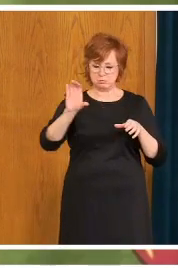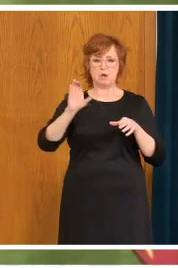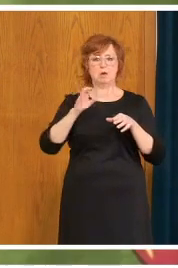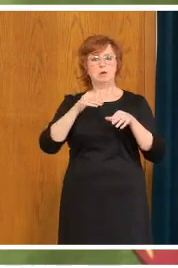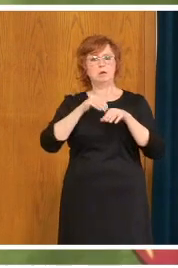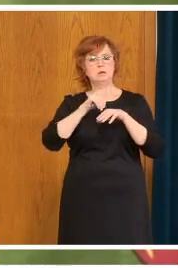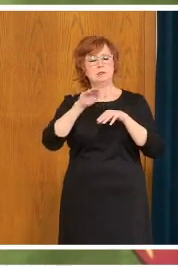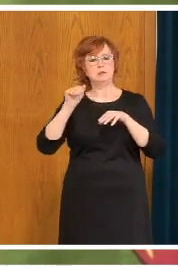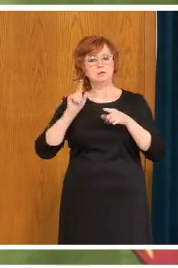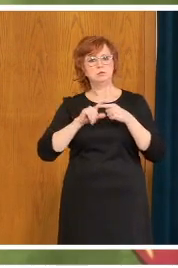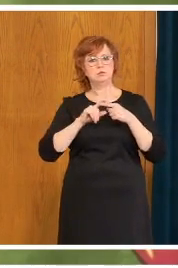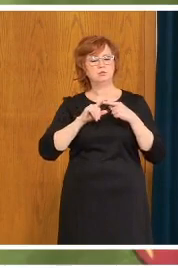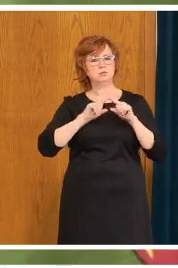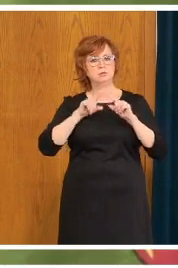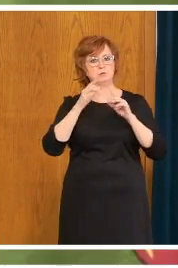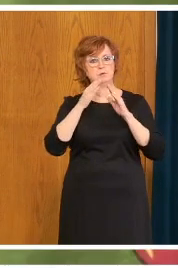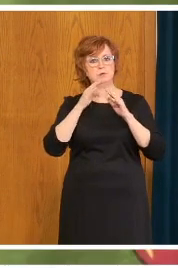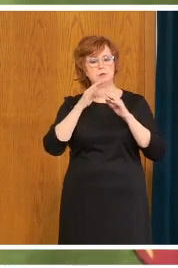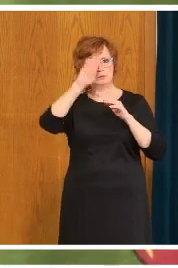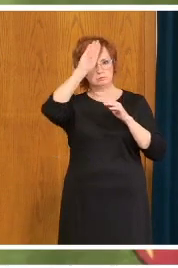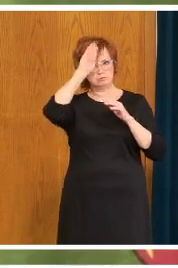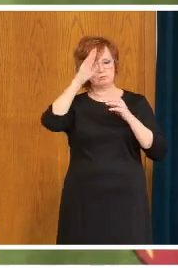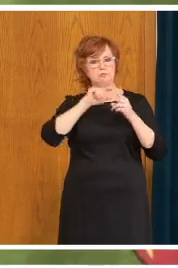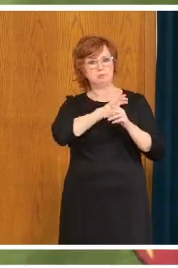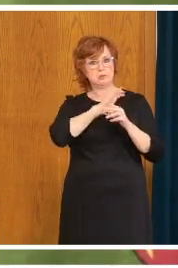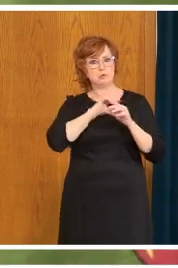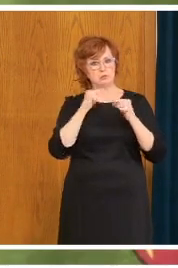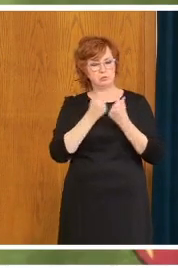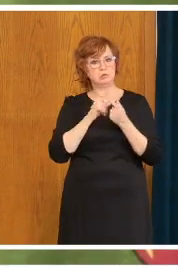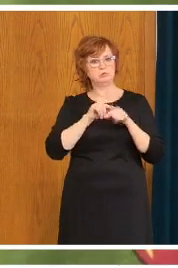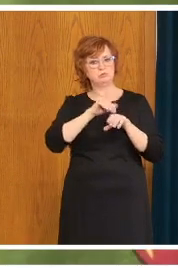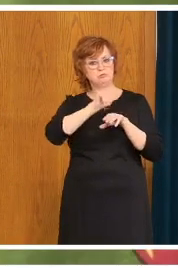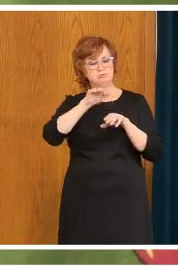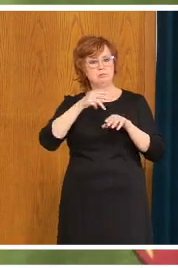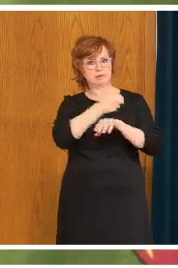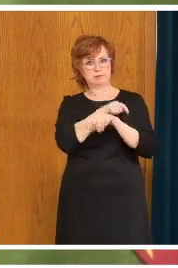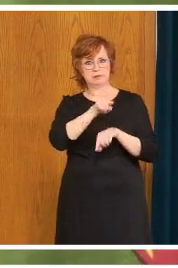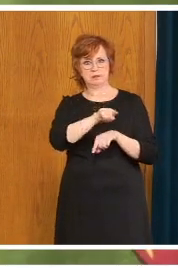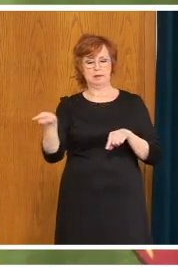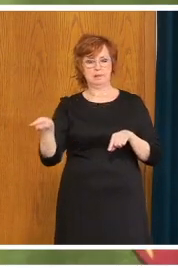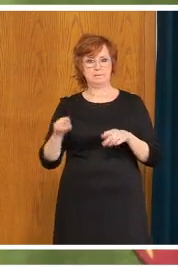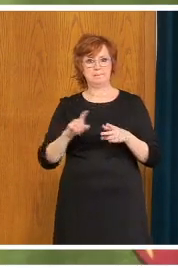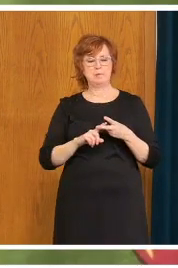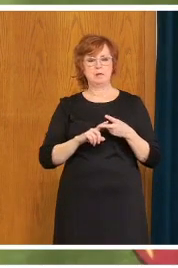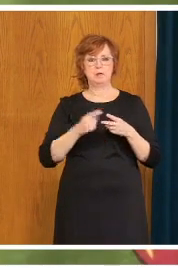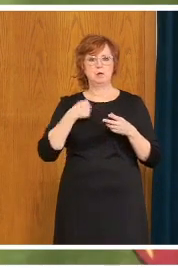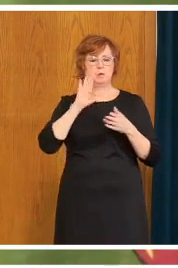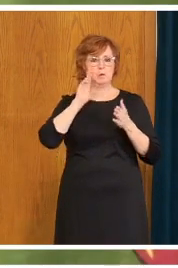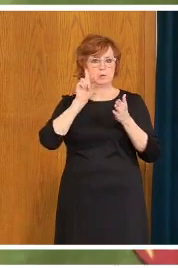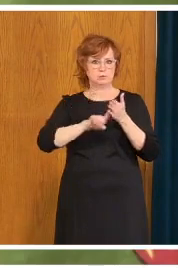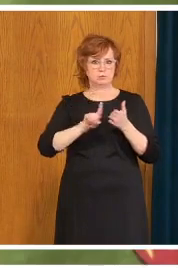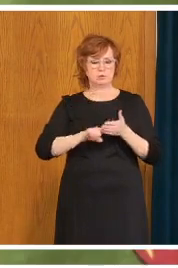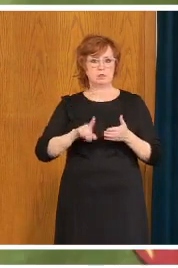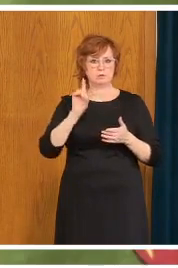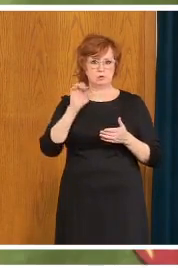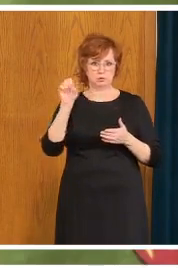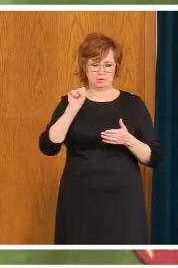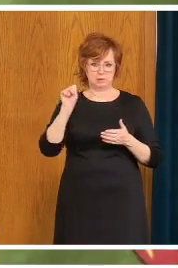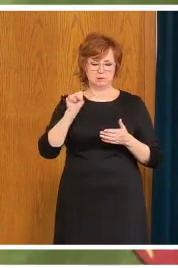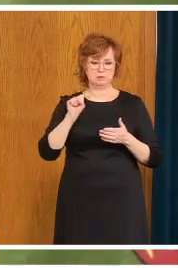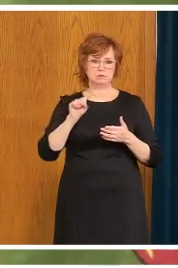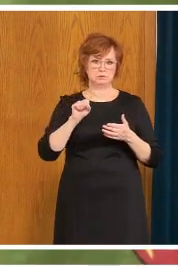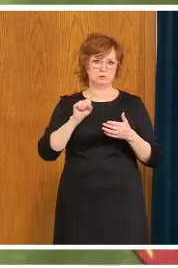We'd have to do some consultation with Dr. Shahab to see if there's anything specific that we would look at within the correctional facilities, but again, that is obviously a very contained